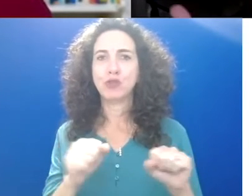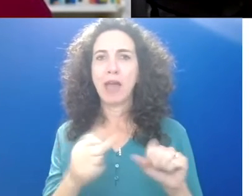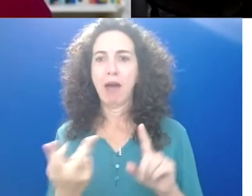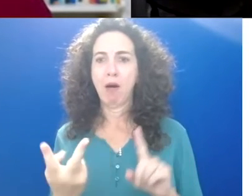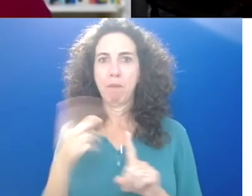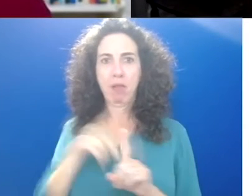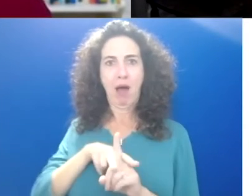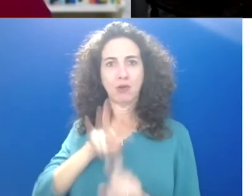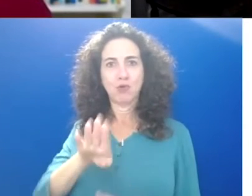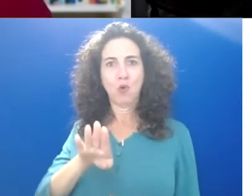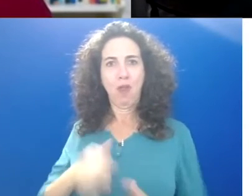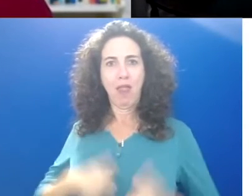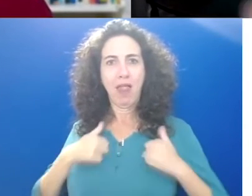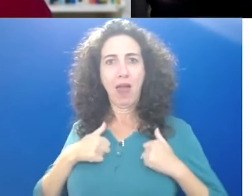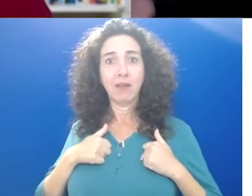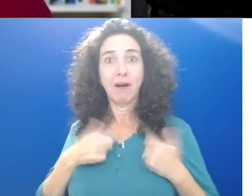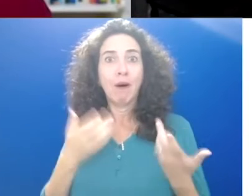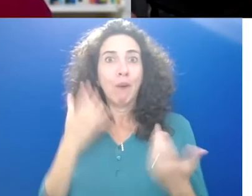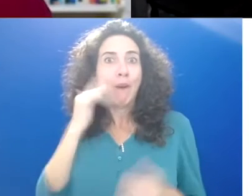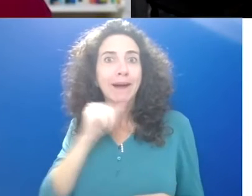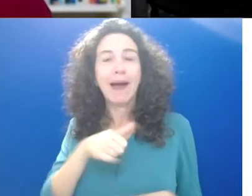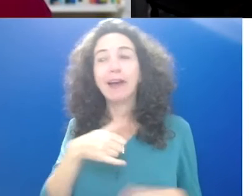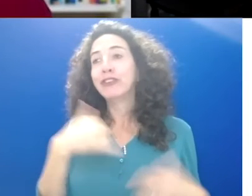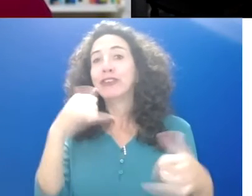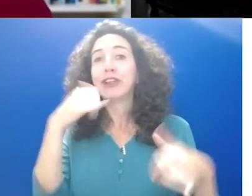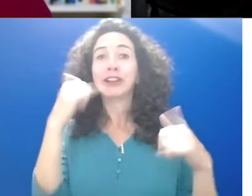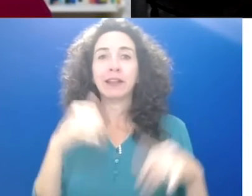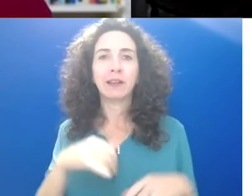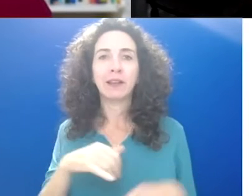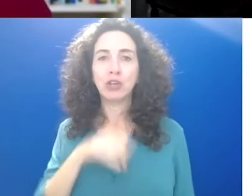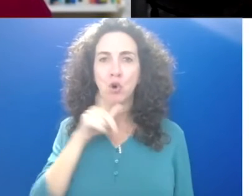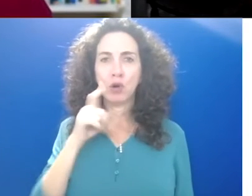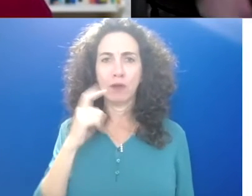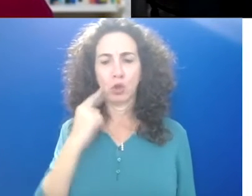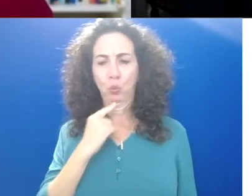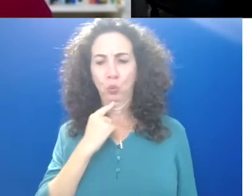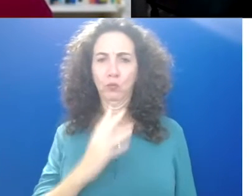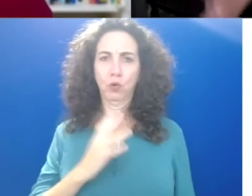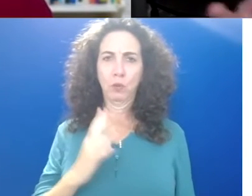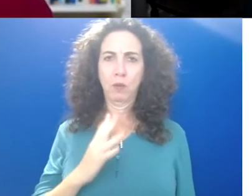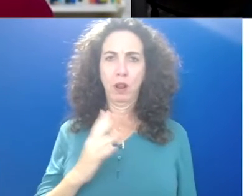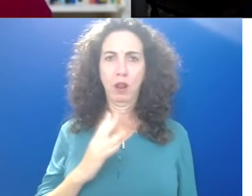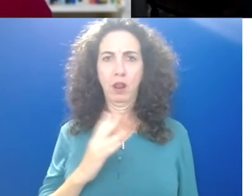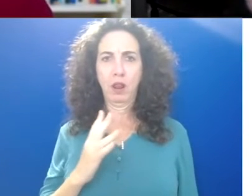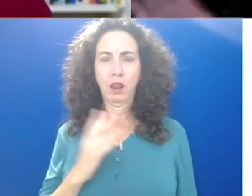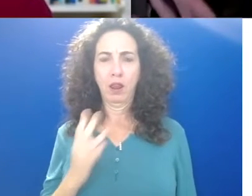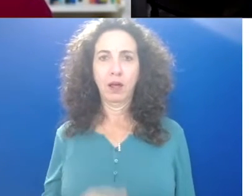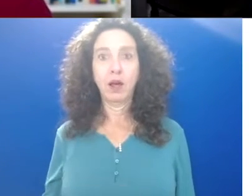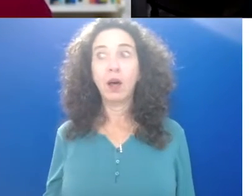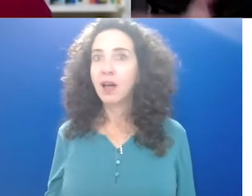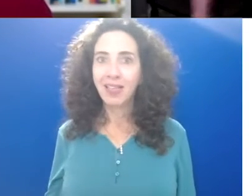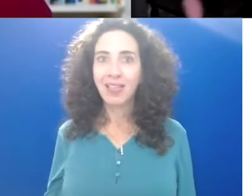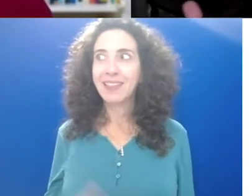know, be a little bit silly. Like let's Mm. just forget about formality for a little bit. It's like year Yeah. 2. We're almost into year 3 of this pandemic. Like Yeah. just